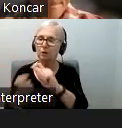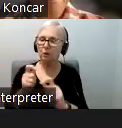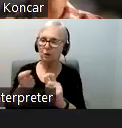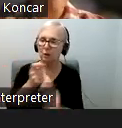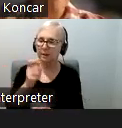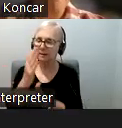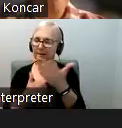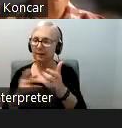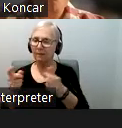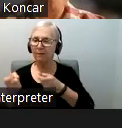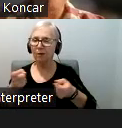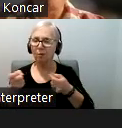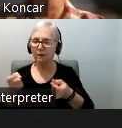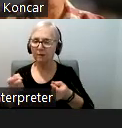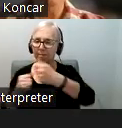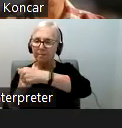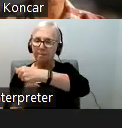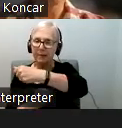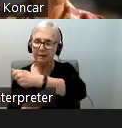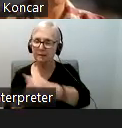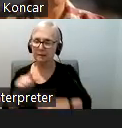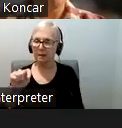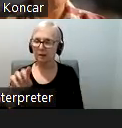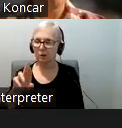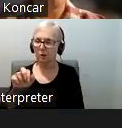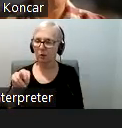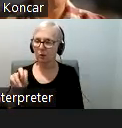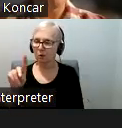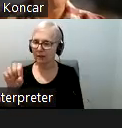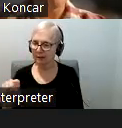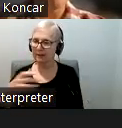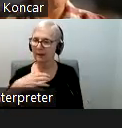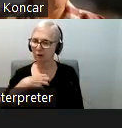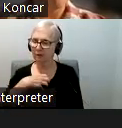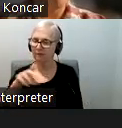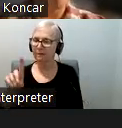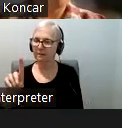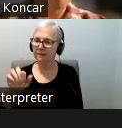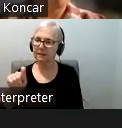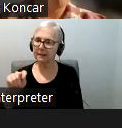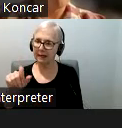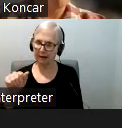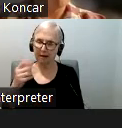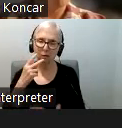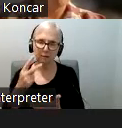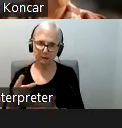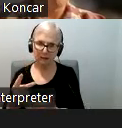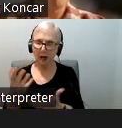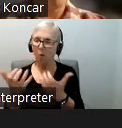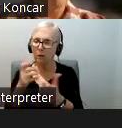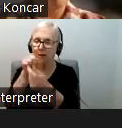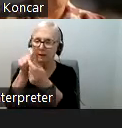our regulations based on the trends in grievance data that we're seeing. So I just wanted to give a very